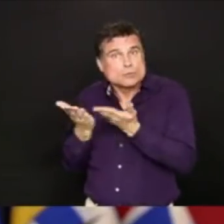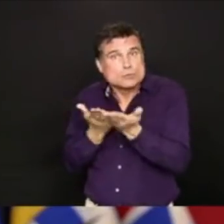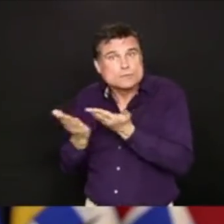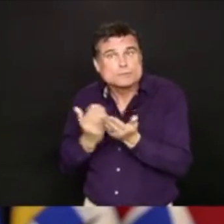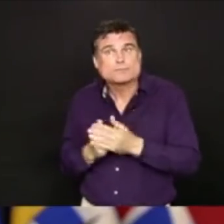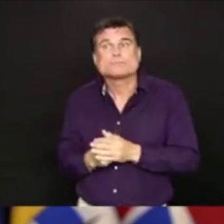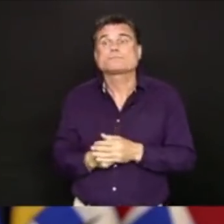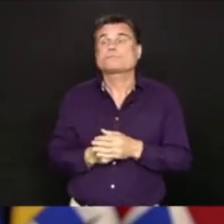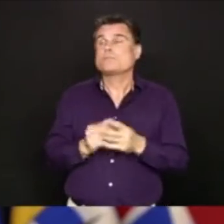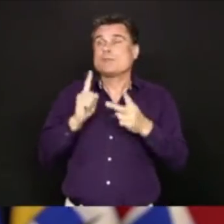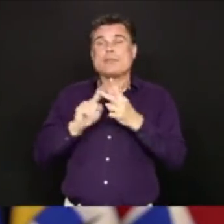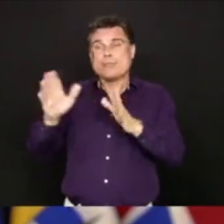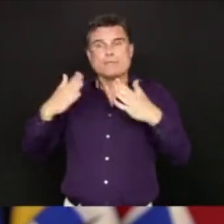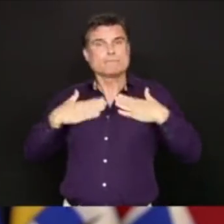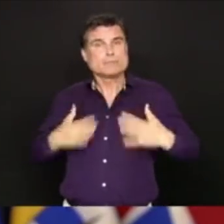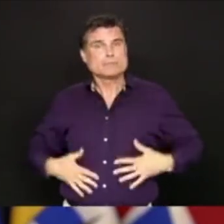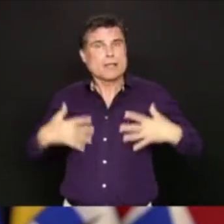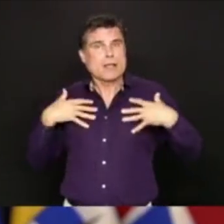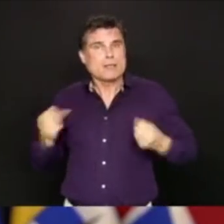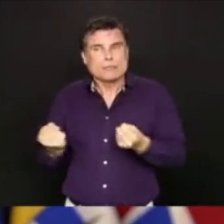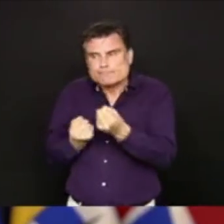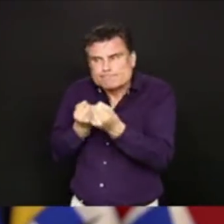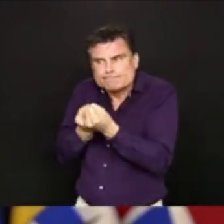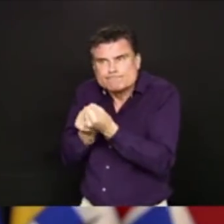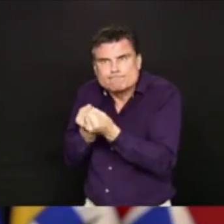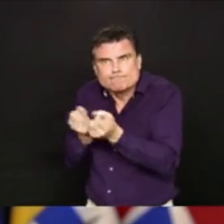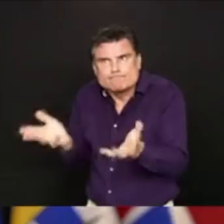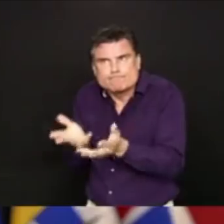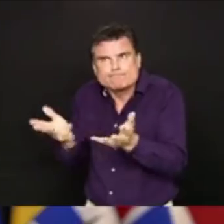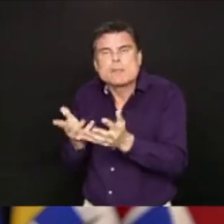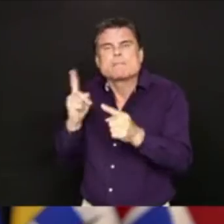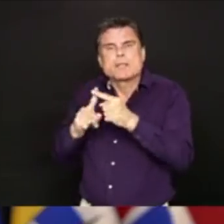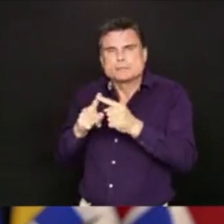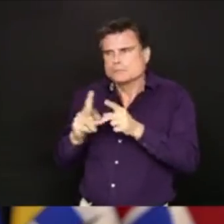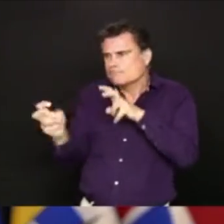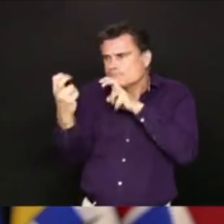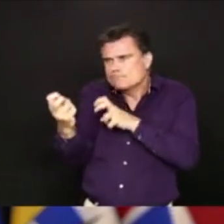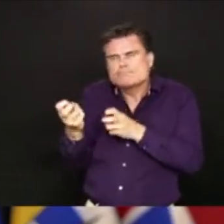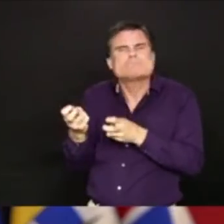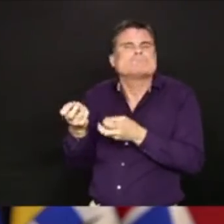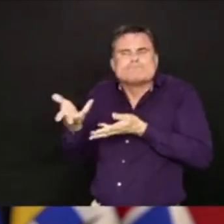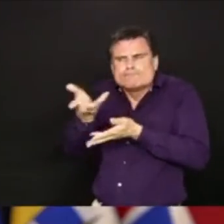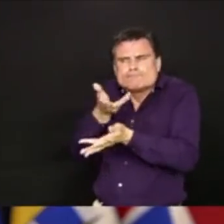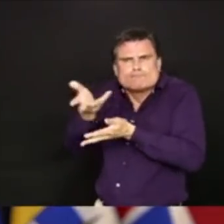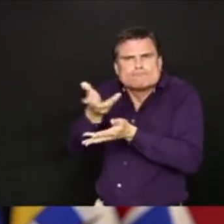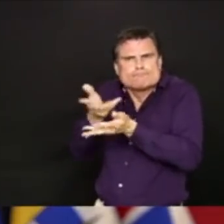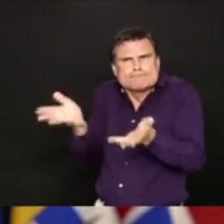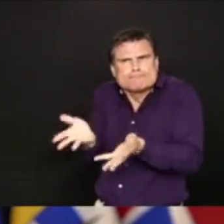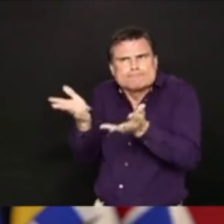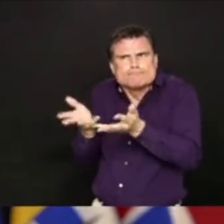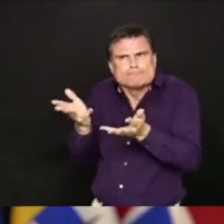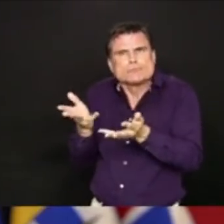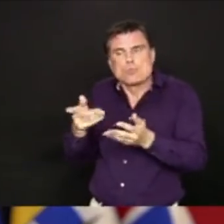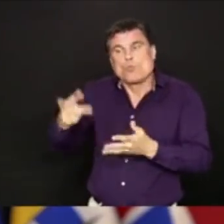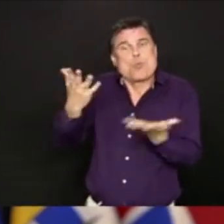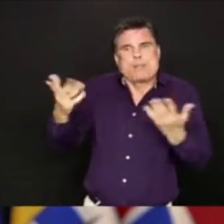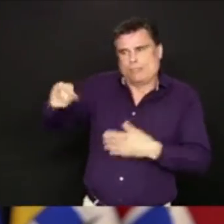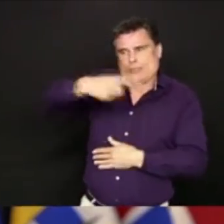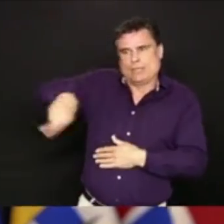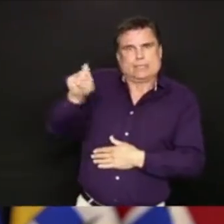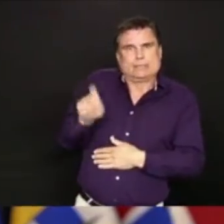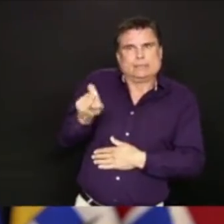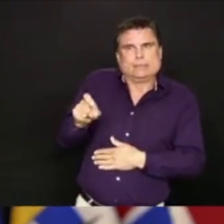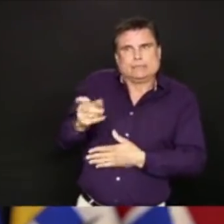need and that we need, so that we can support people who are living with mental health and substance use issues, with